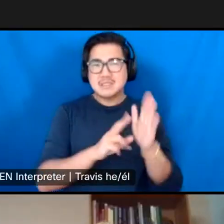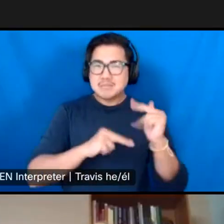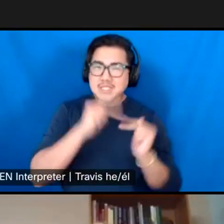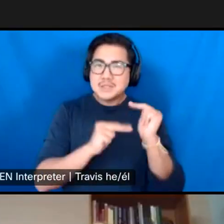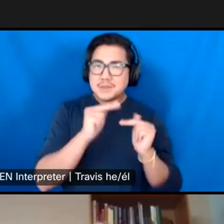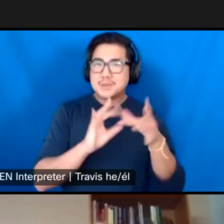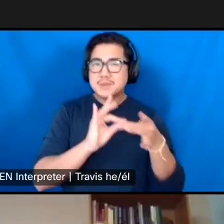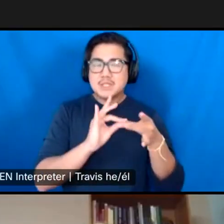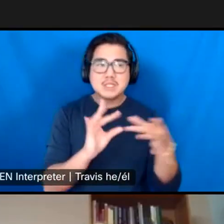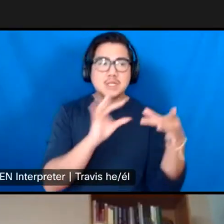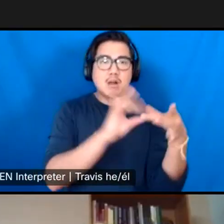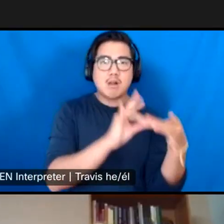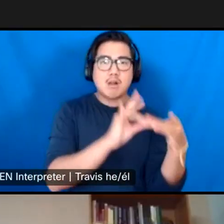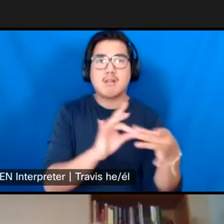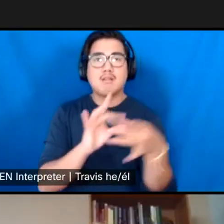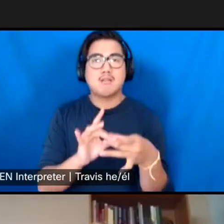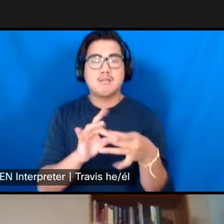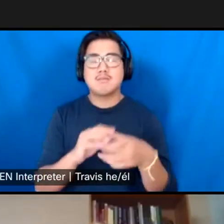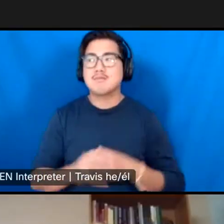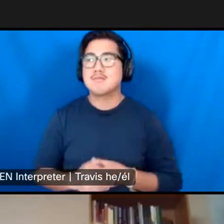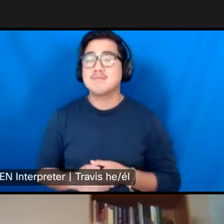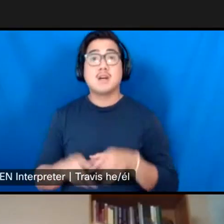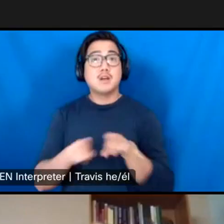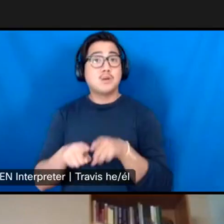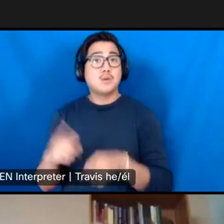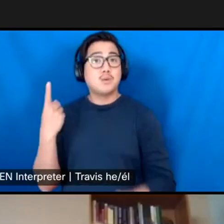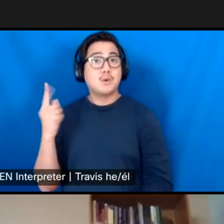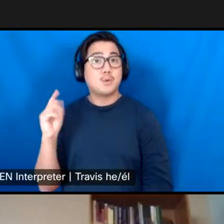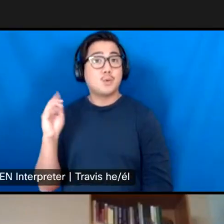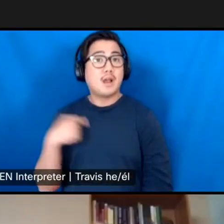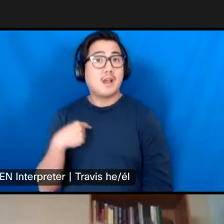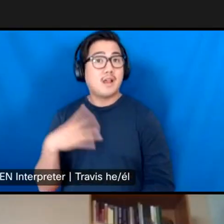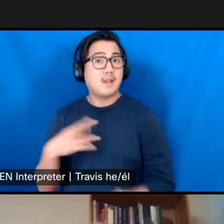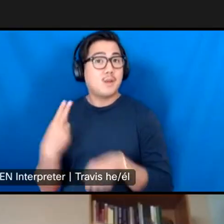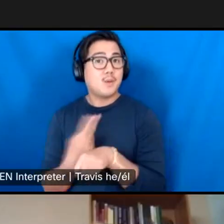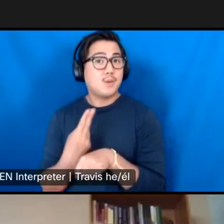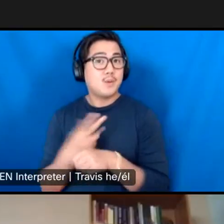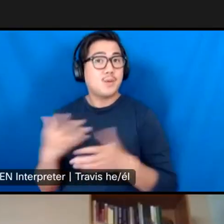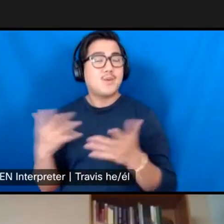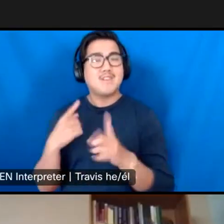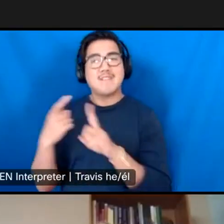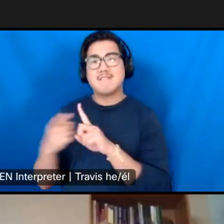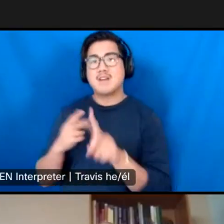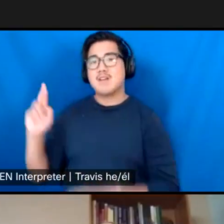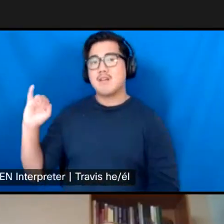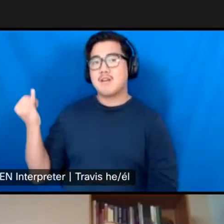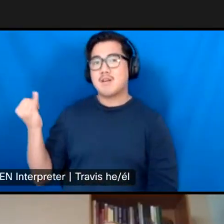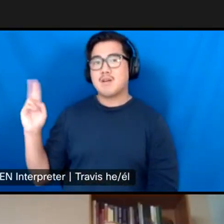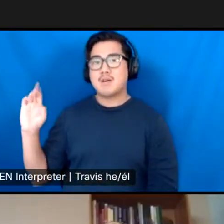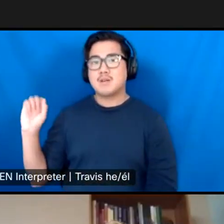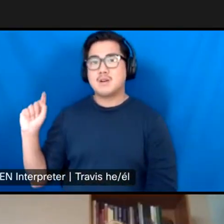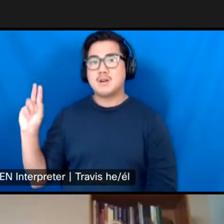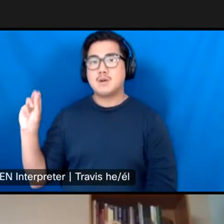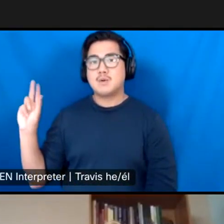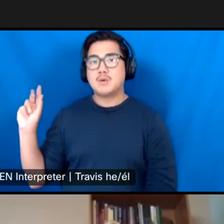favorite tools to use also is a method that came out of the restorative justice world, and